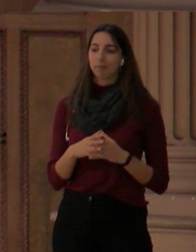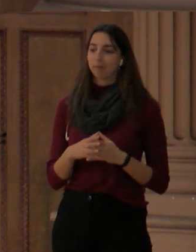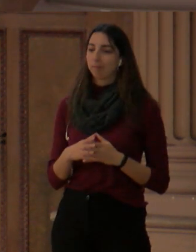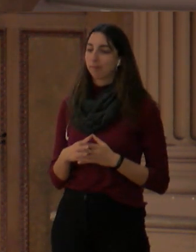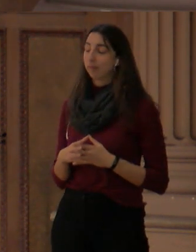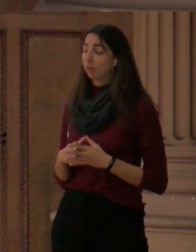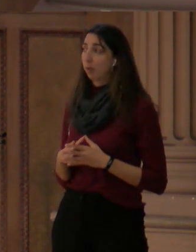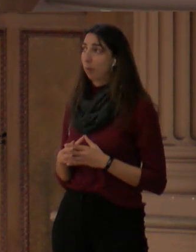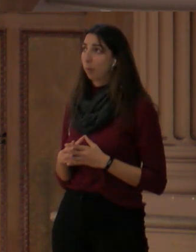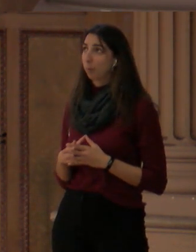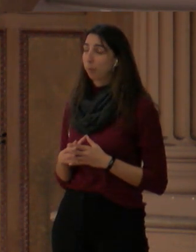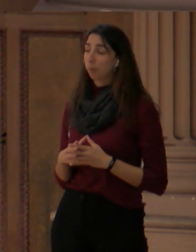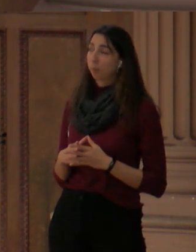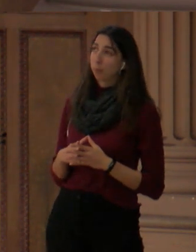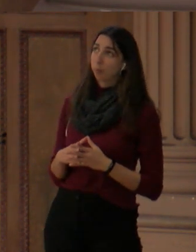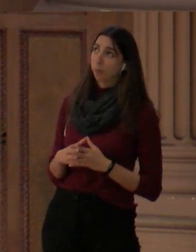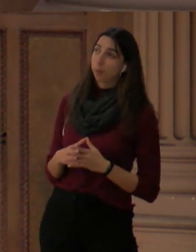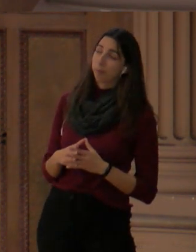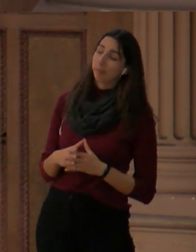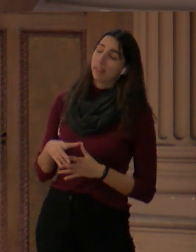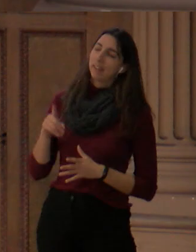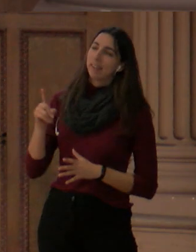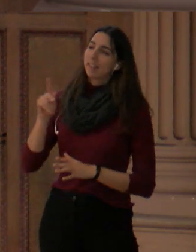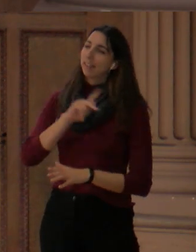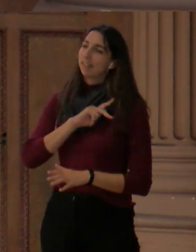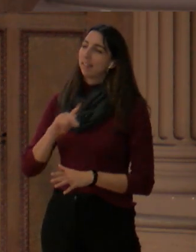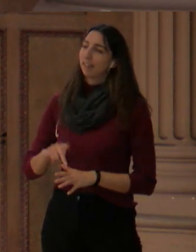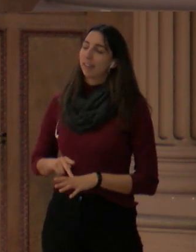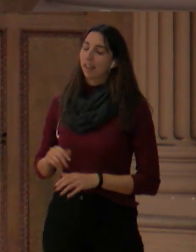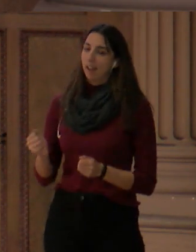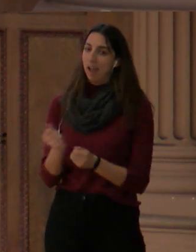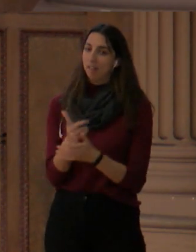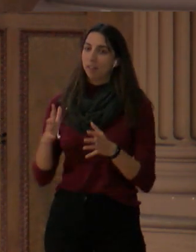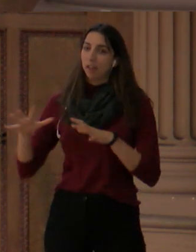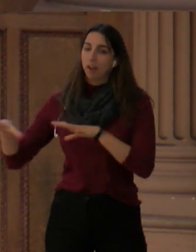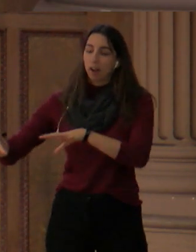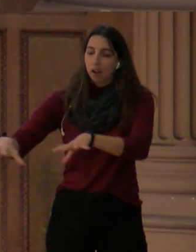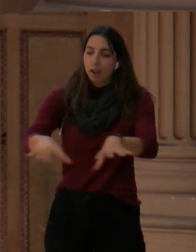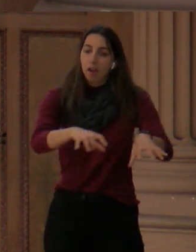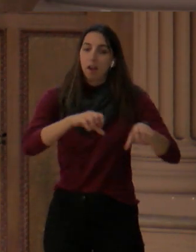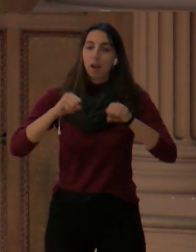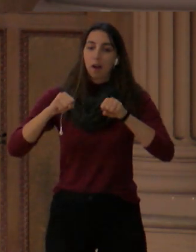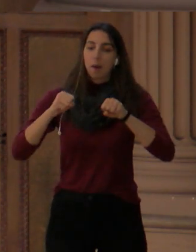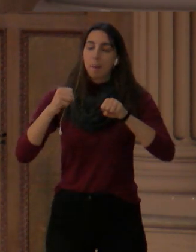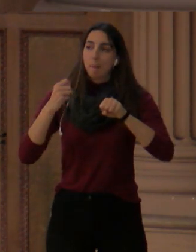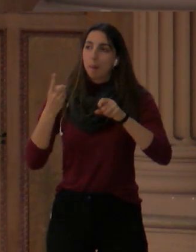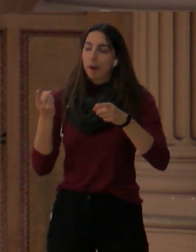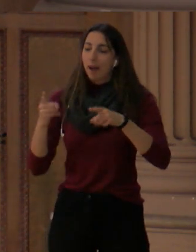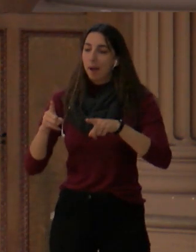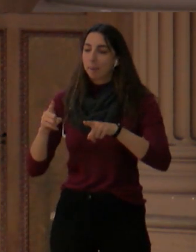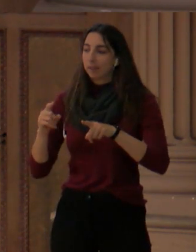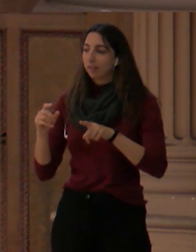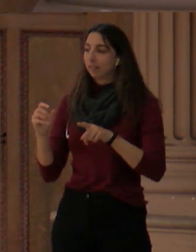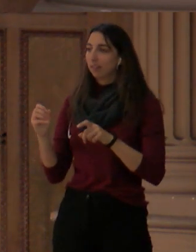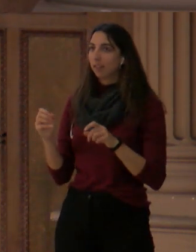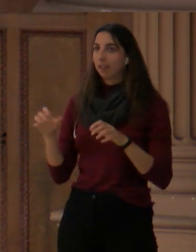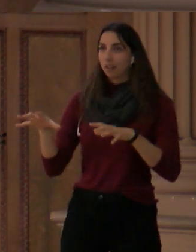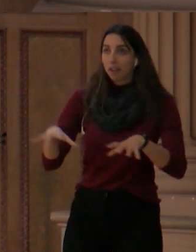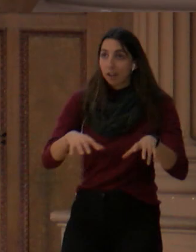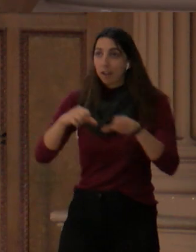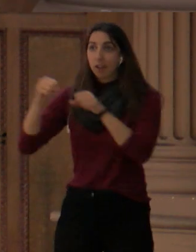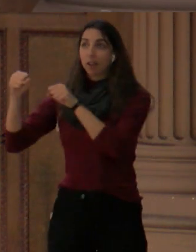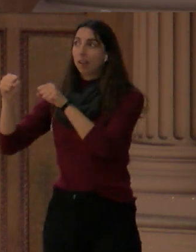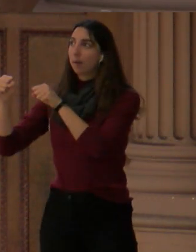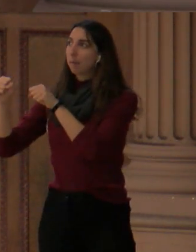So he's a king who claims it all but then gives it back to us in different forms. This is not a prosperity gospel. He gives back to us a thousandfold anything